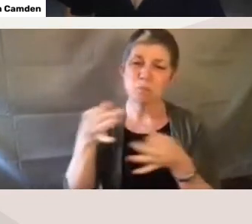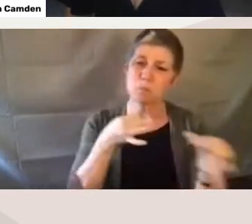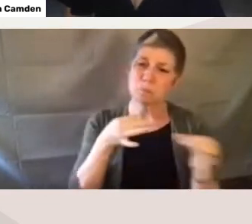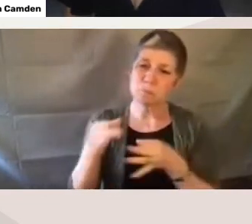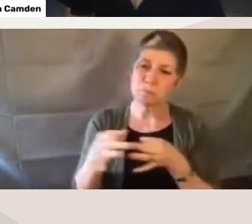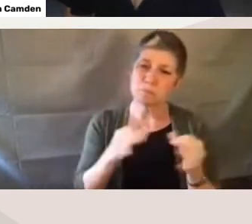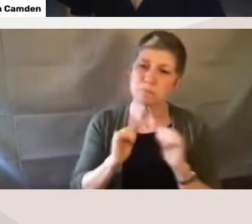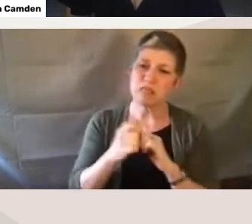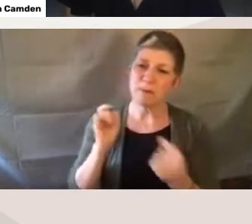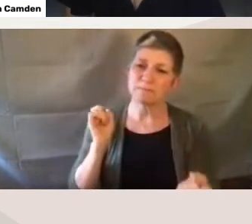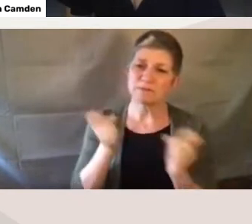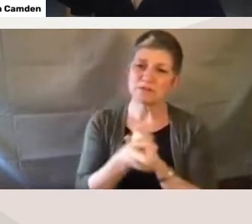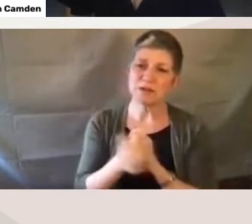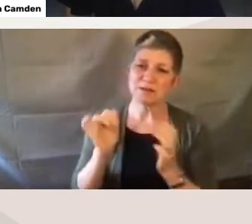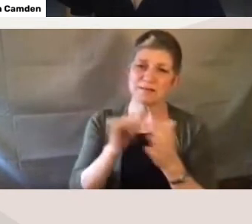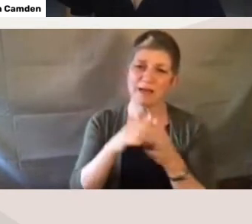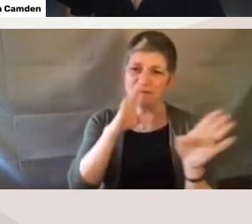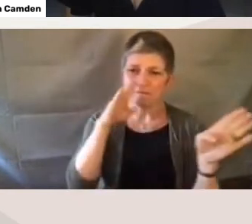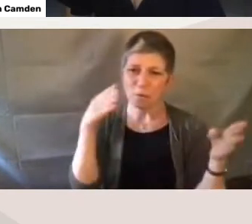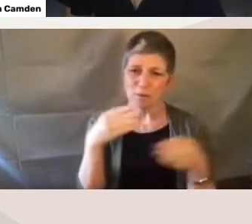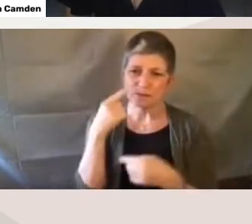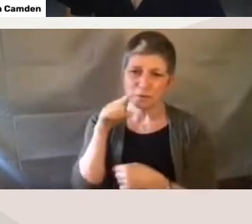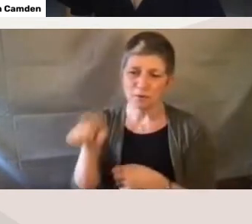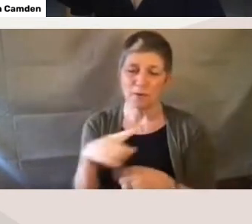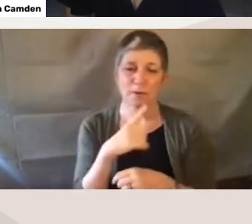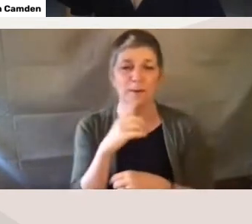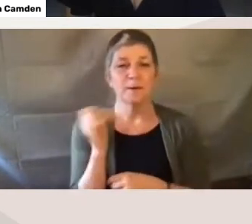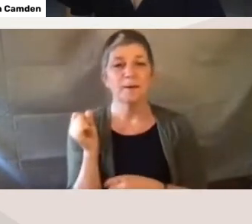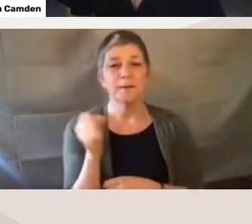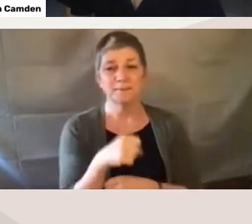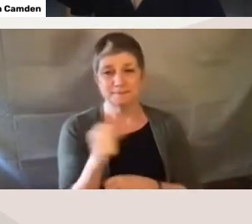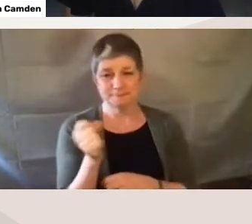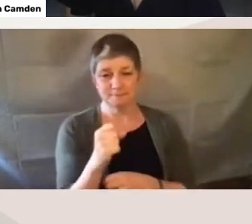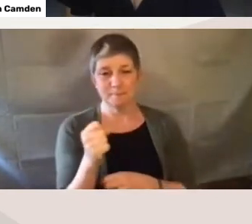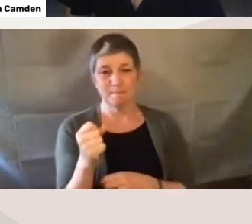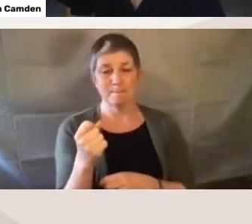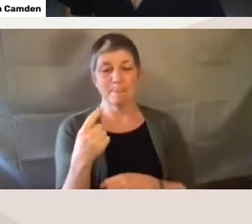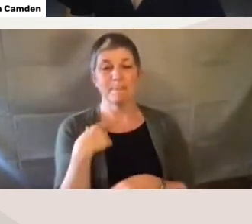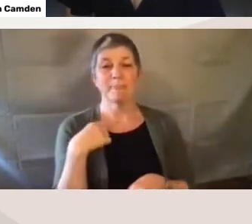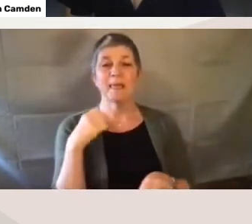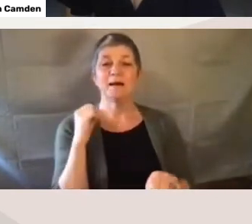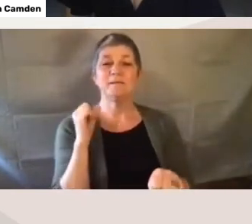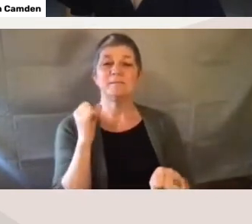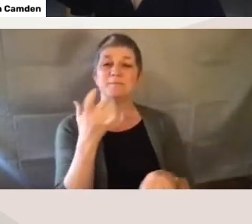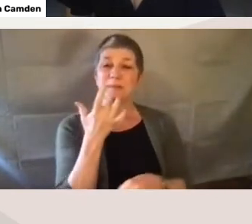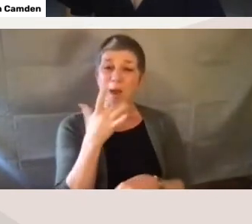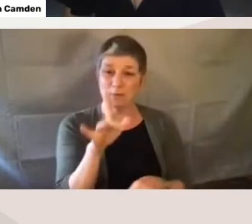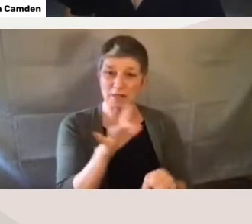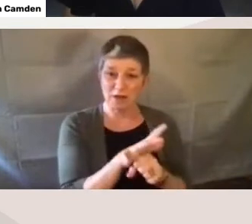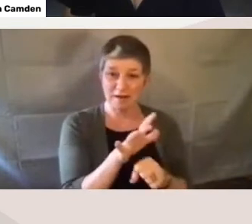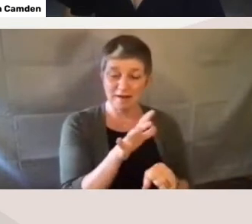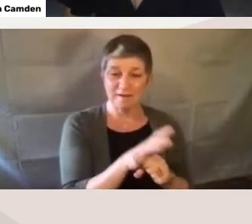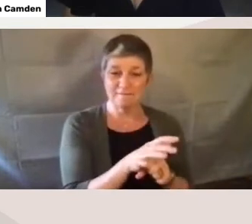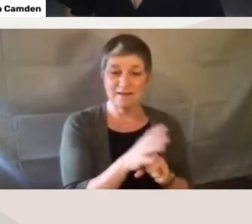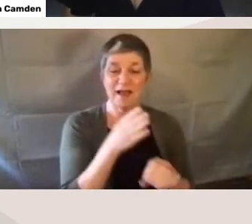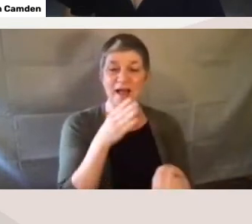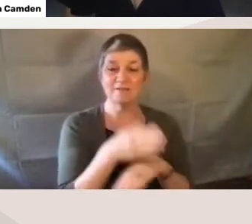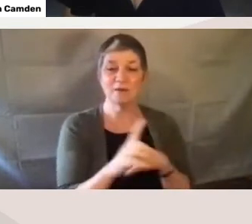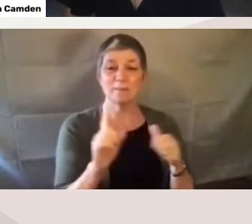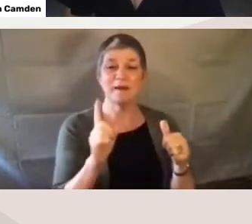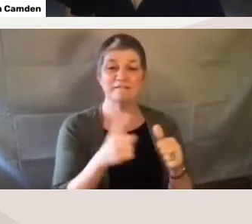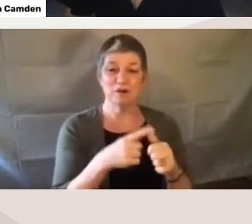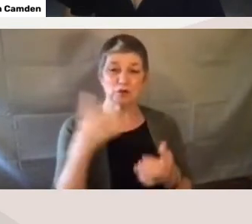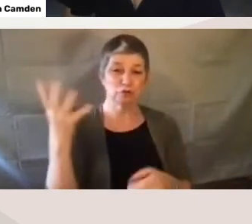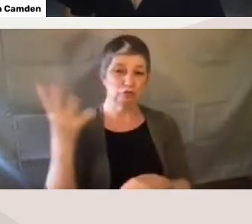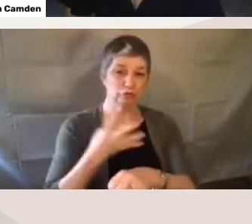how it changed your life's focus. Mm-hmm. So I was lucky enough to after my first round of